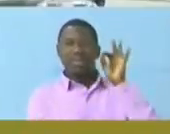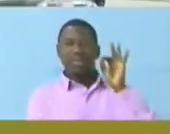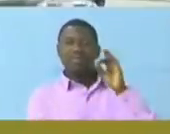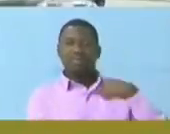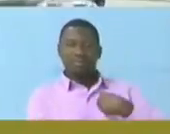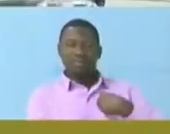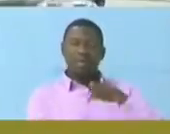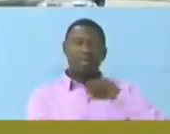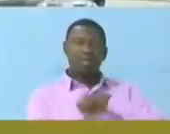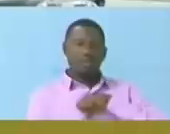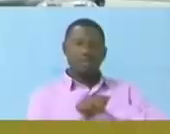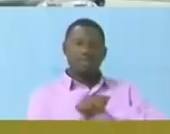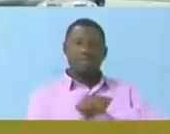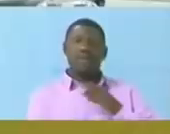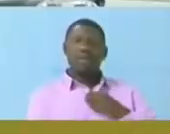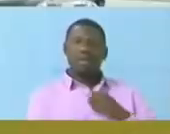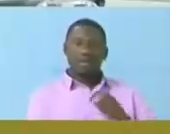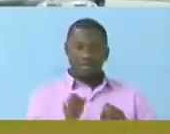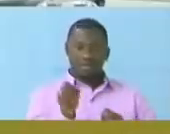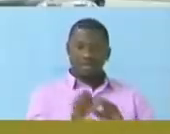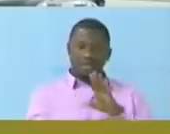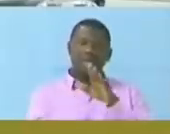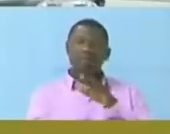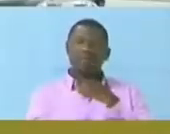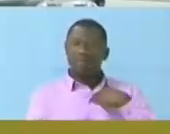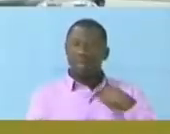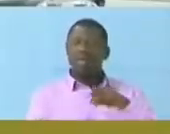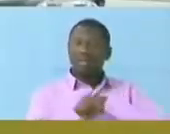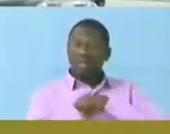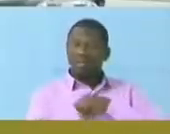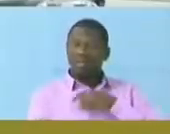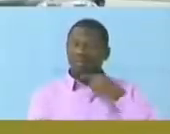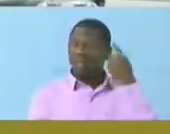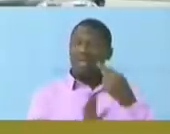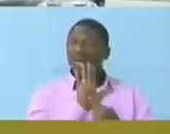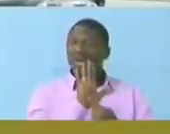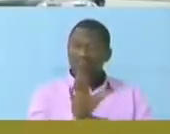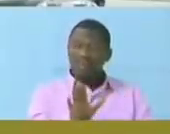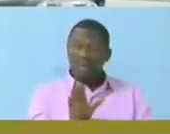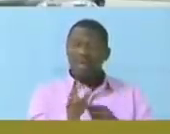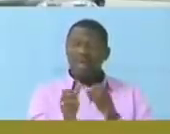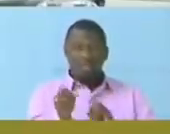were deployed personally identified by me. Why